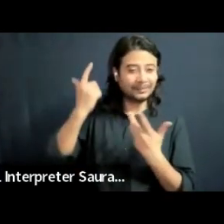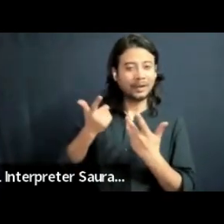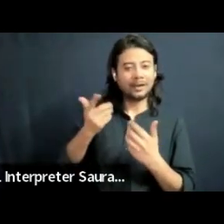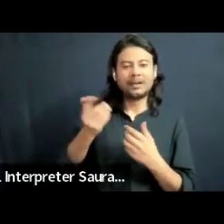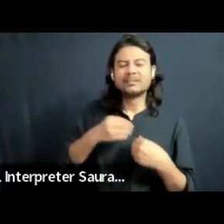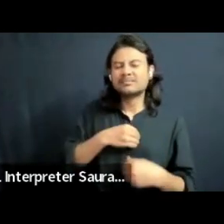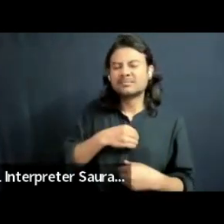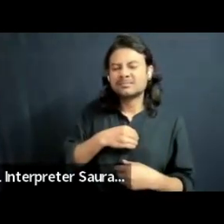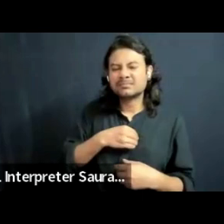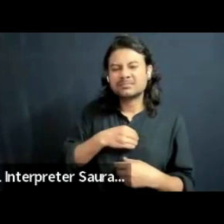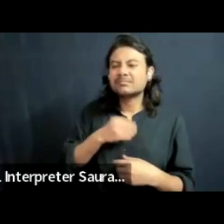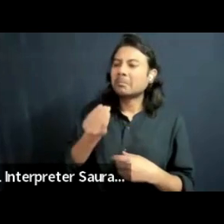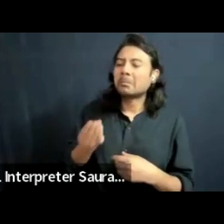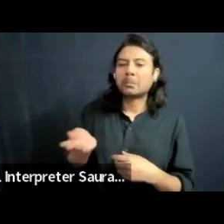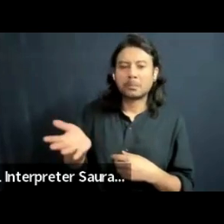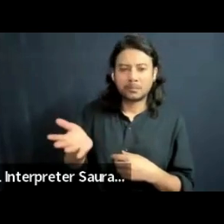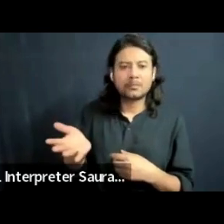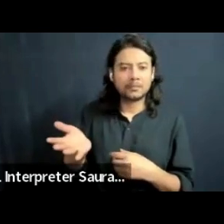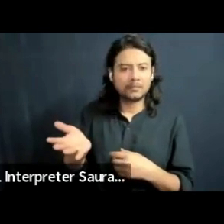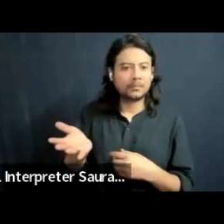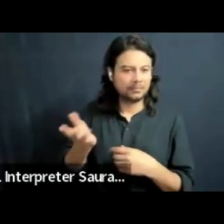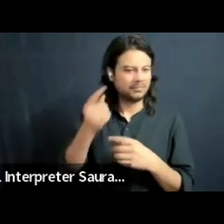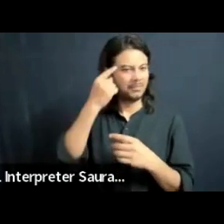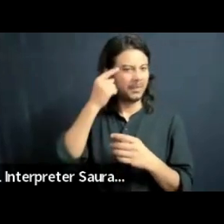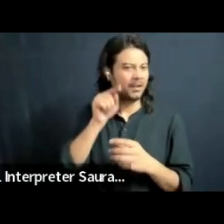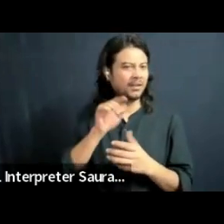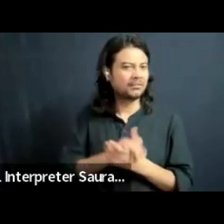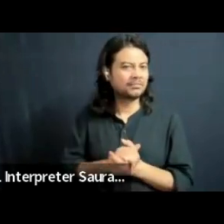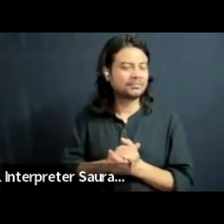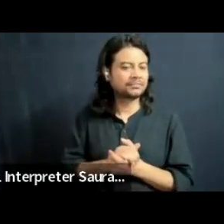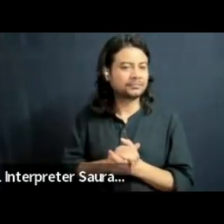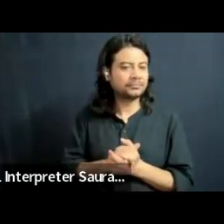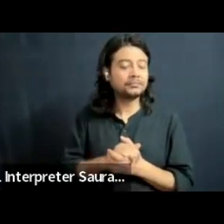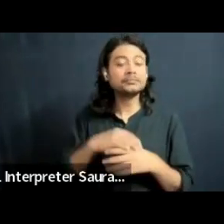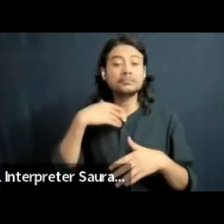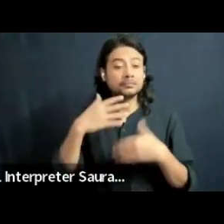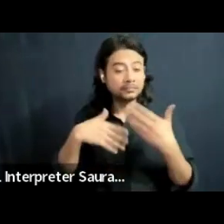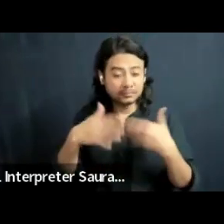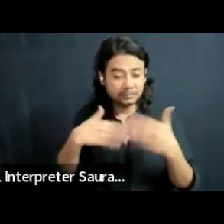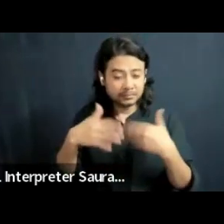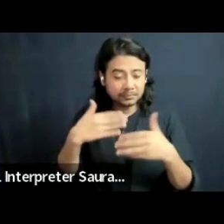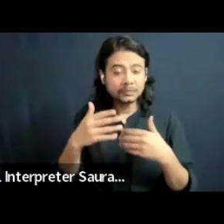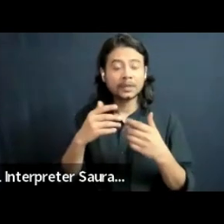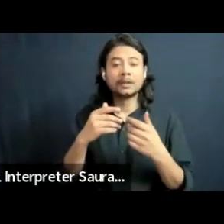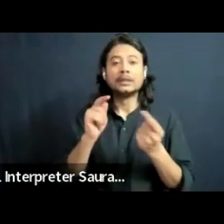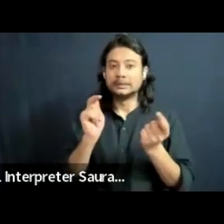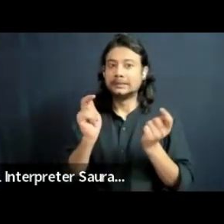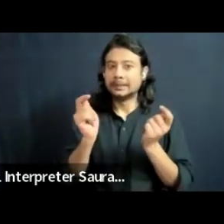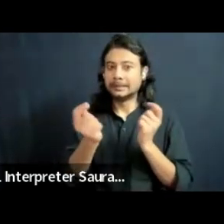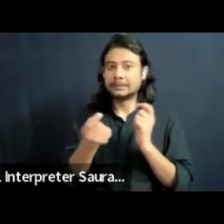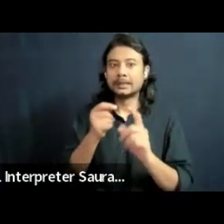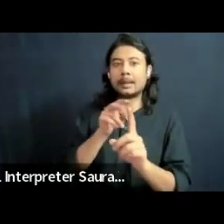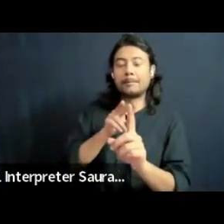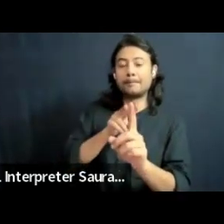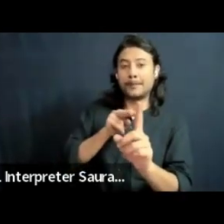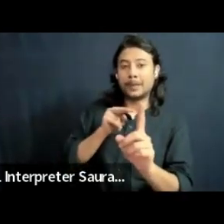And then, over the years, there has been another kind of perspective, which is called the medical perspective